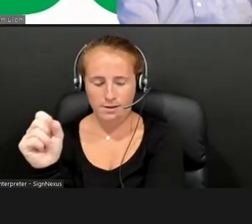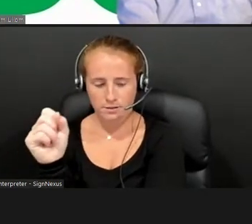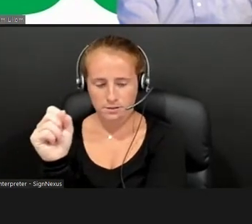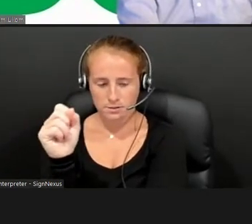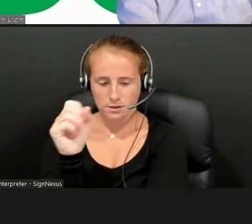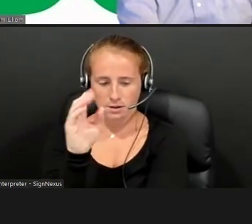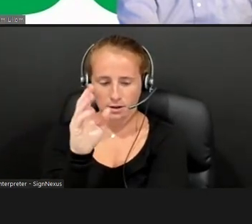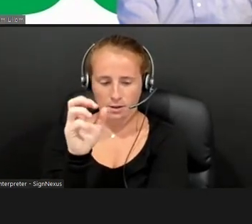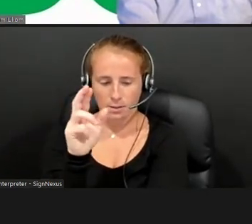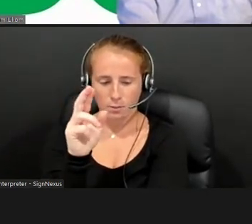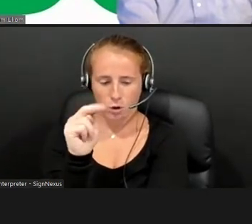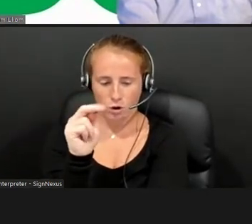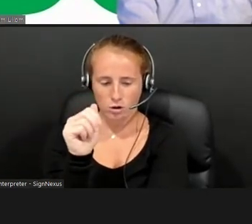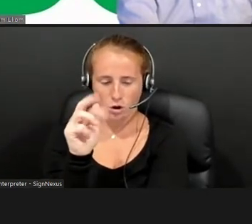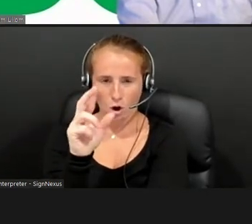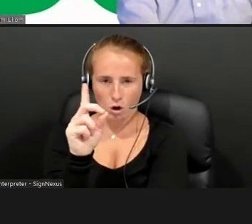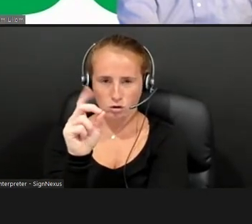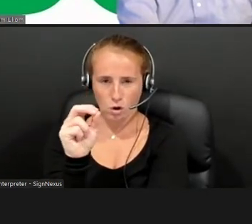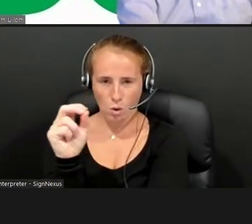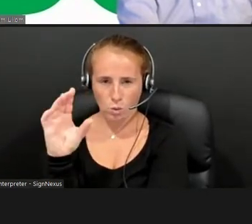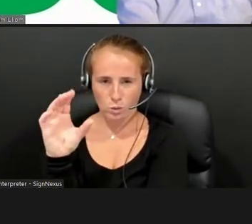Bernardo celerino